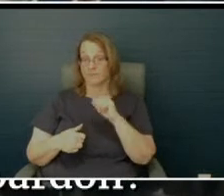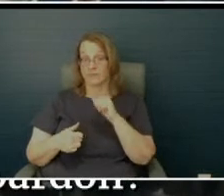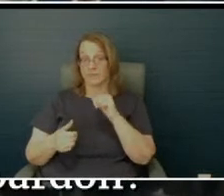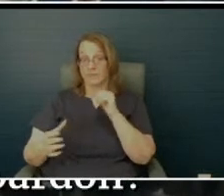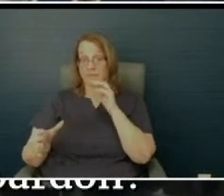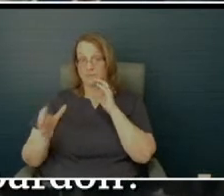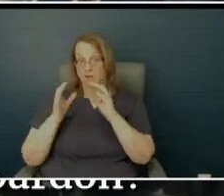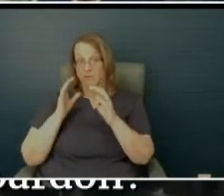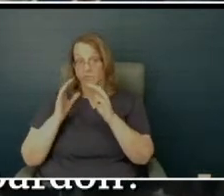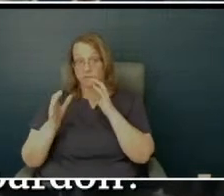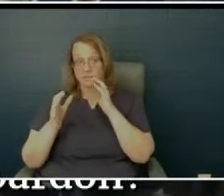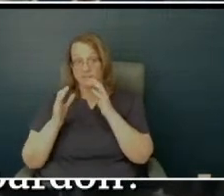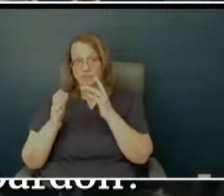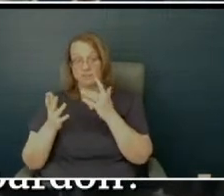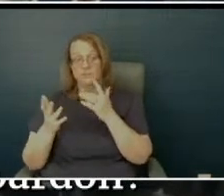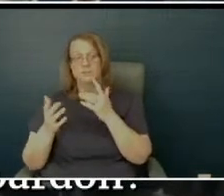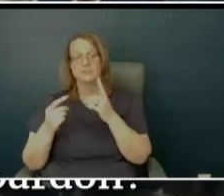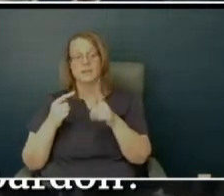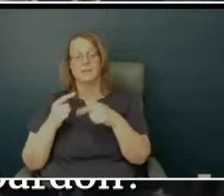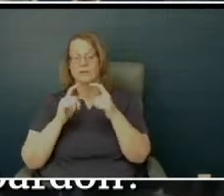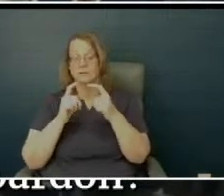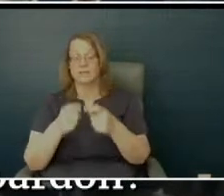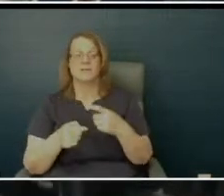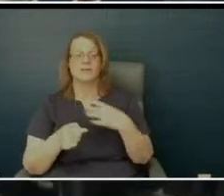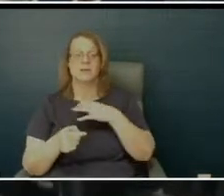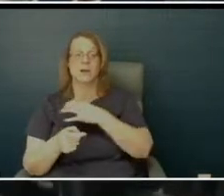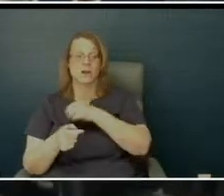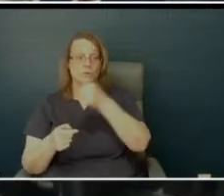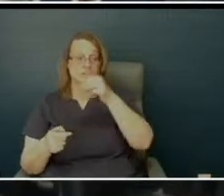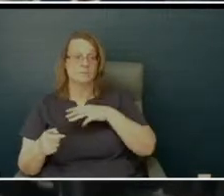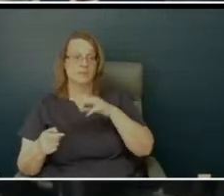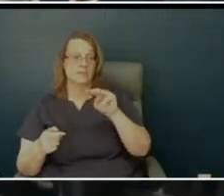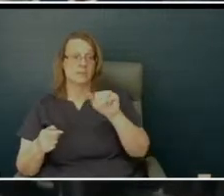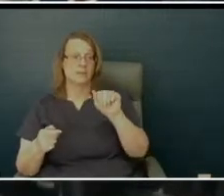regarding the possibility of giving Congressman Matt Gaetz a pardon?